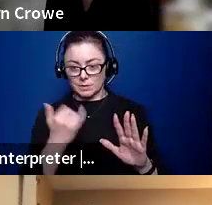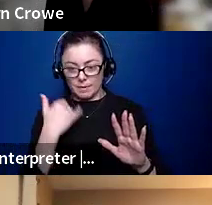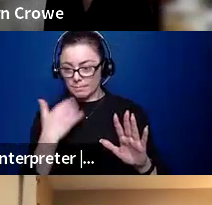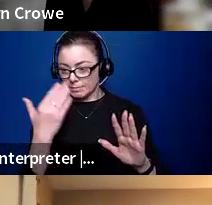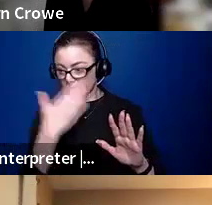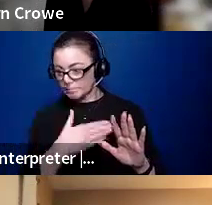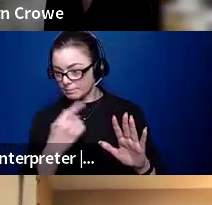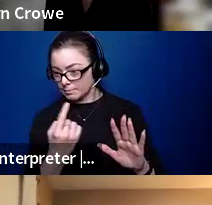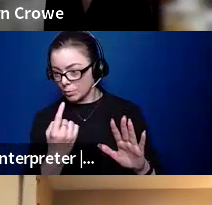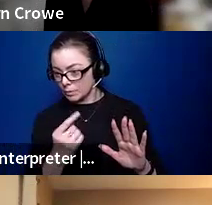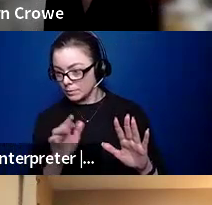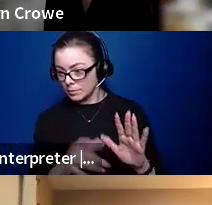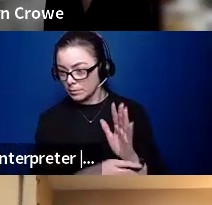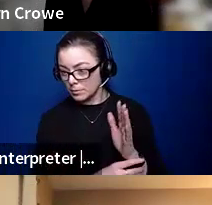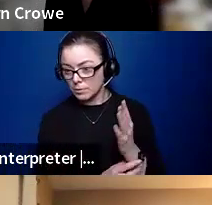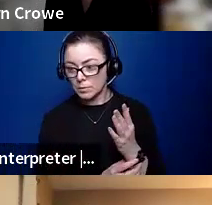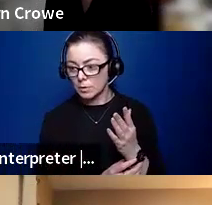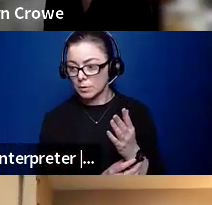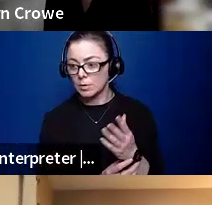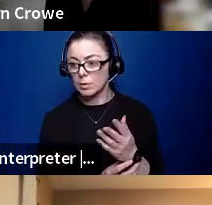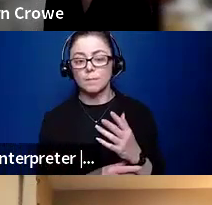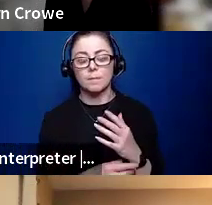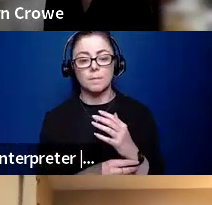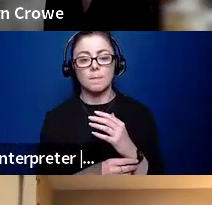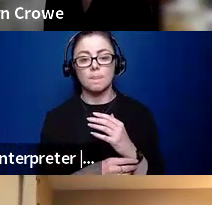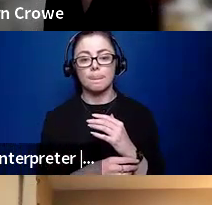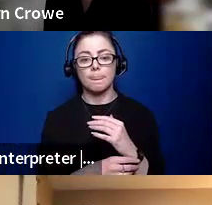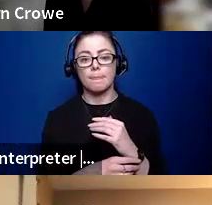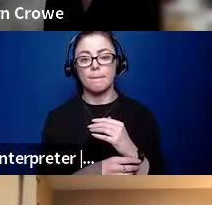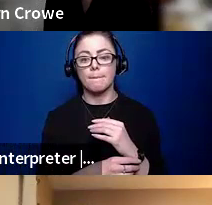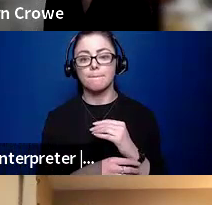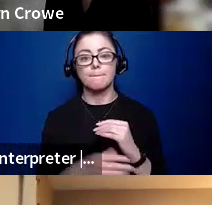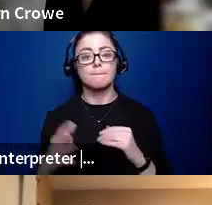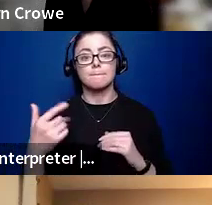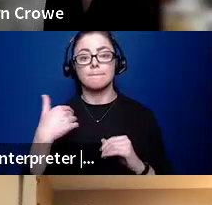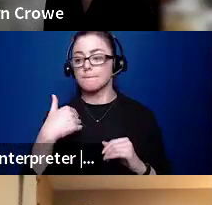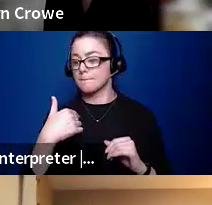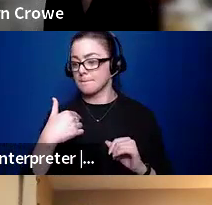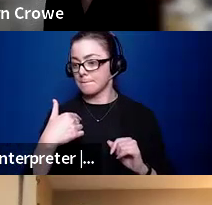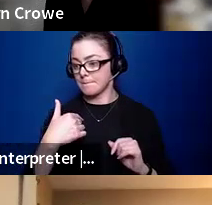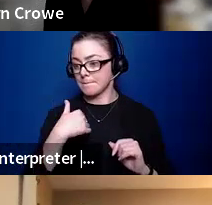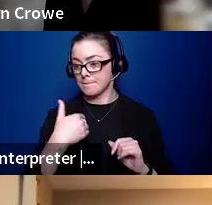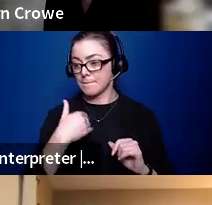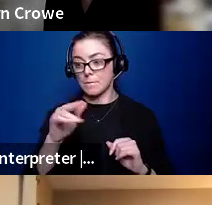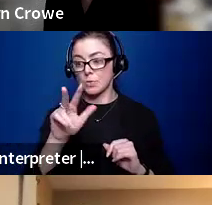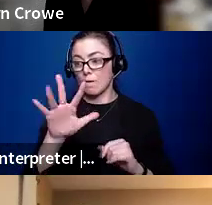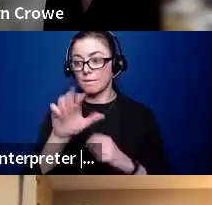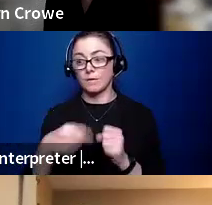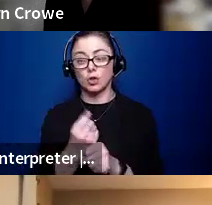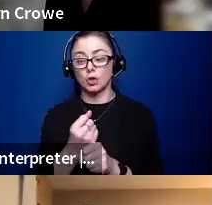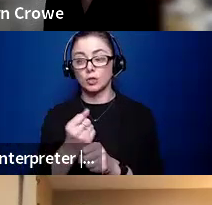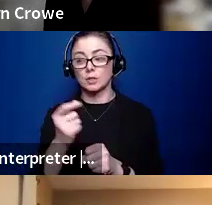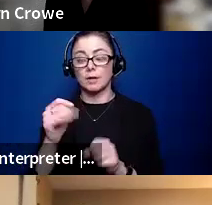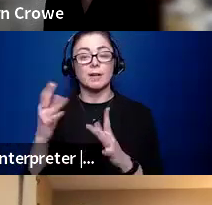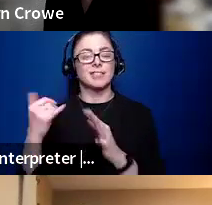and Mark and so many who have just articulated this very well. I have 35 years of experience. I was a special